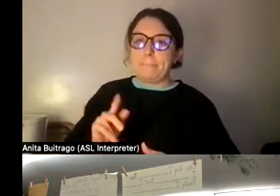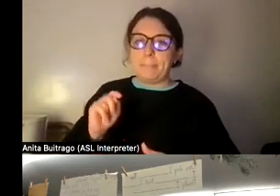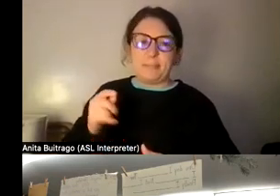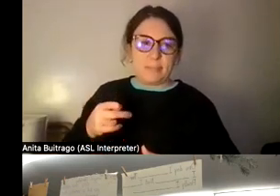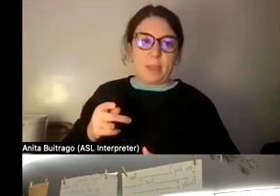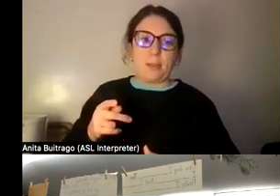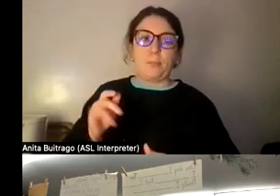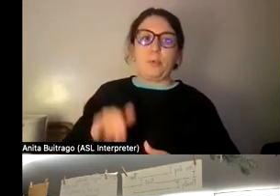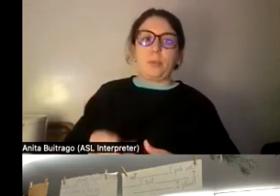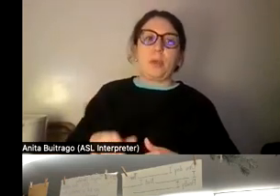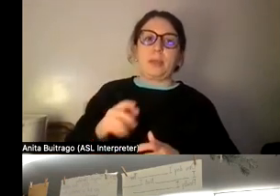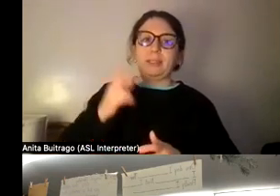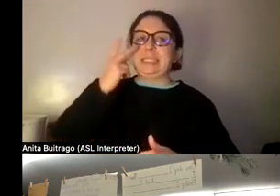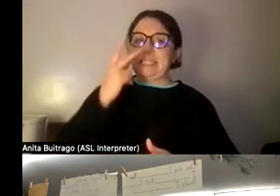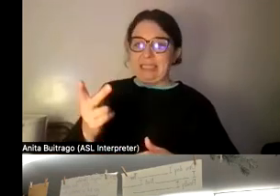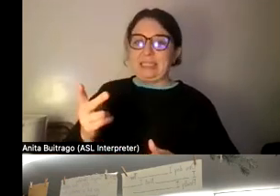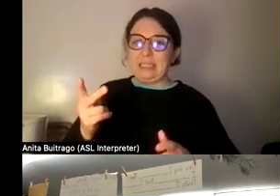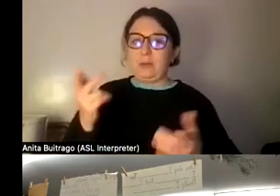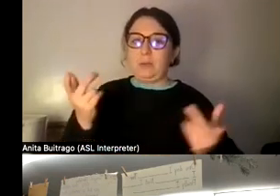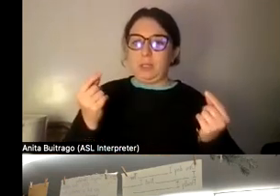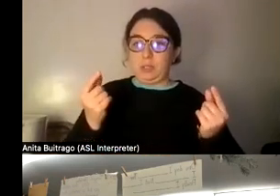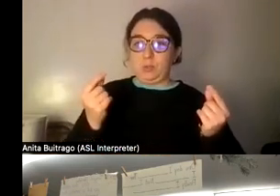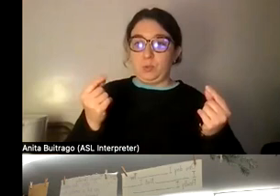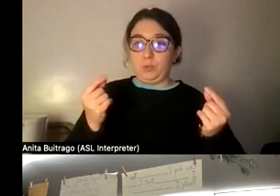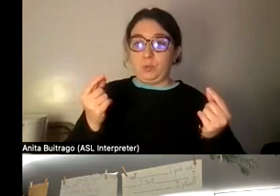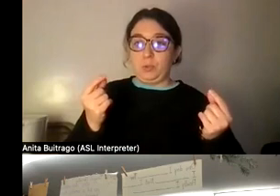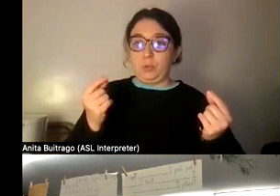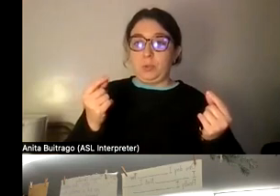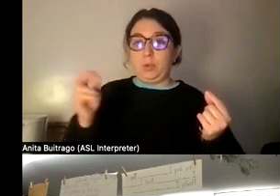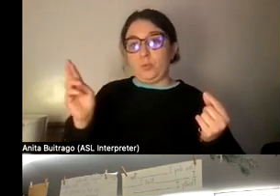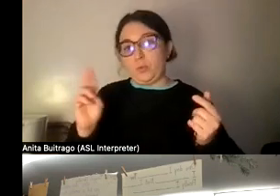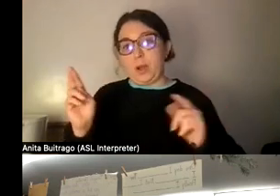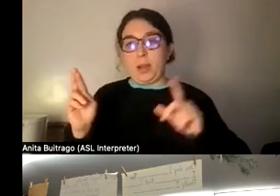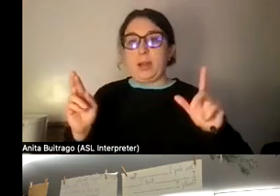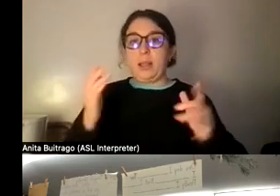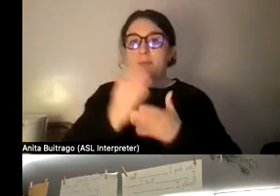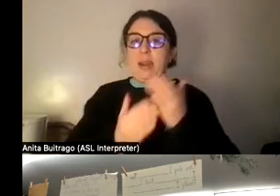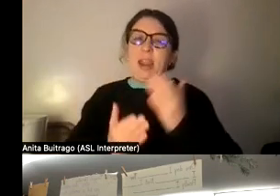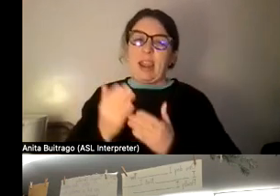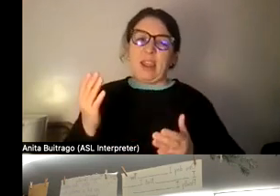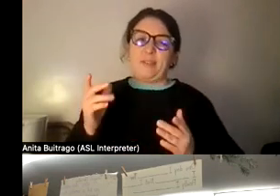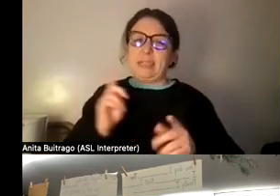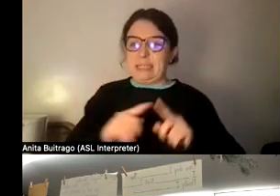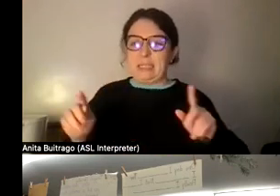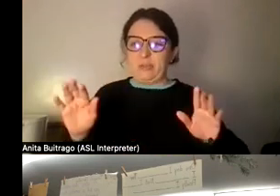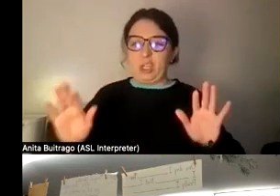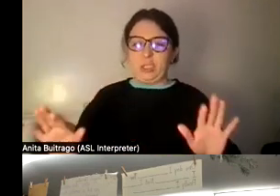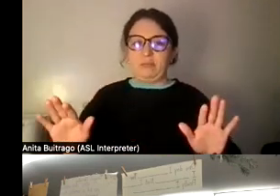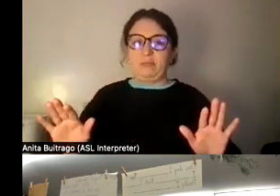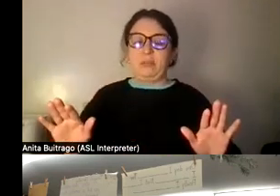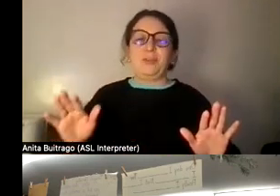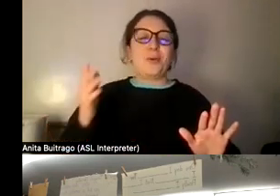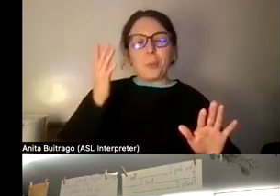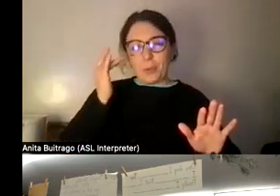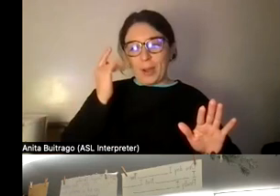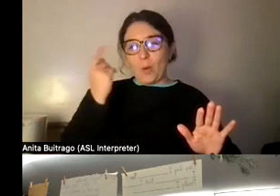can really see what they need to do. Right-handers and left-handers have a different setup. And the reason for that is we always